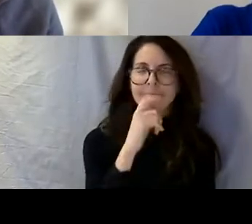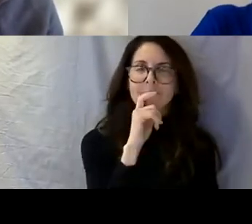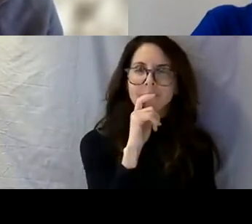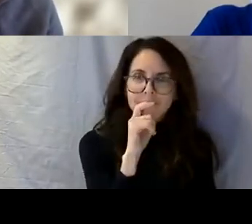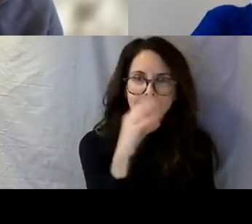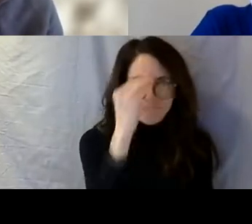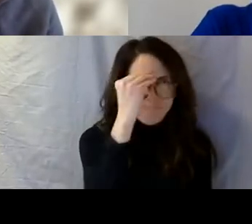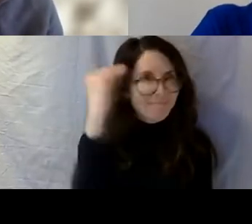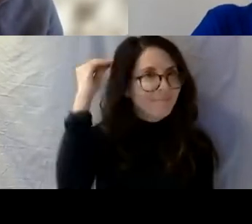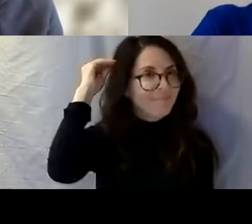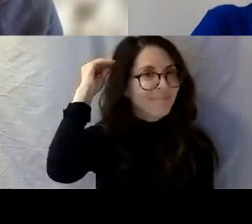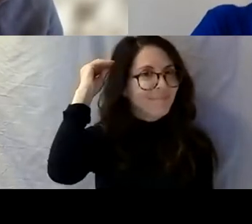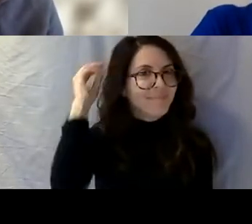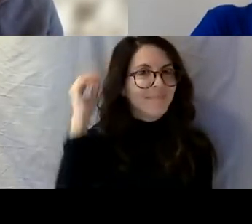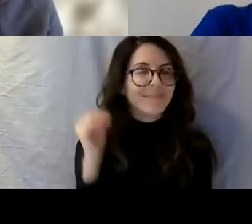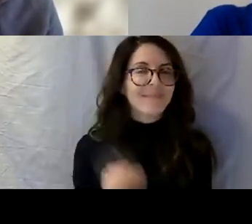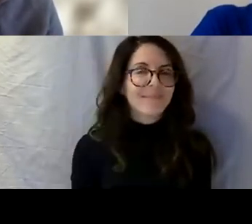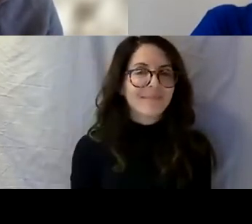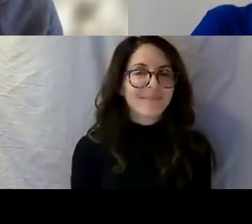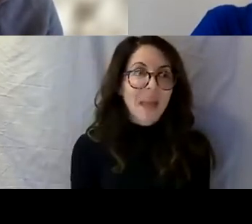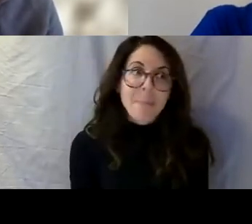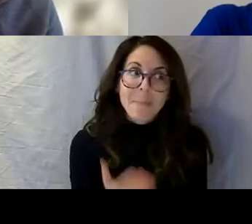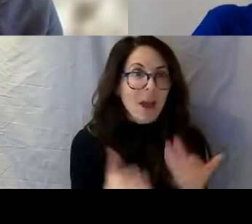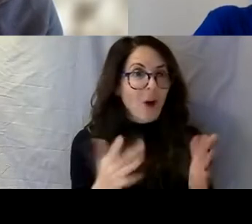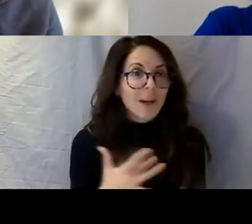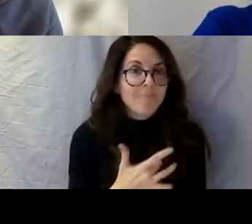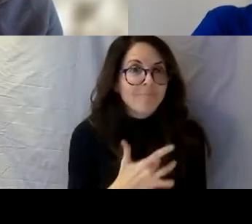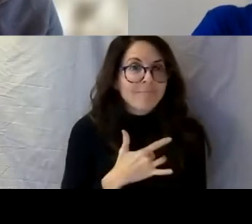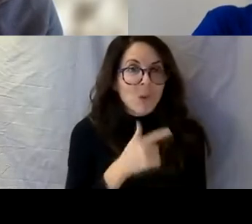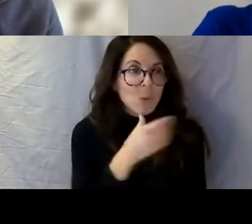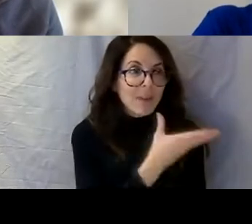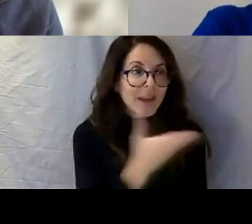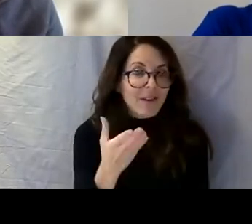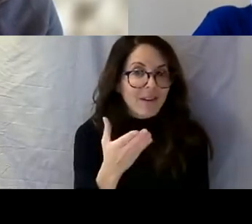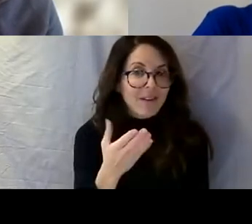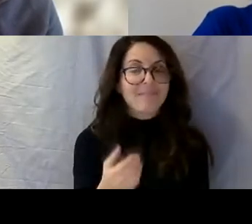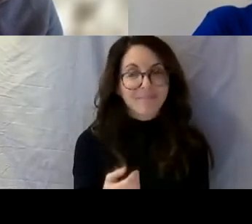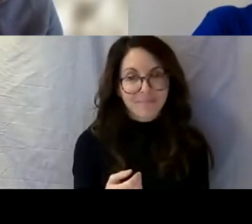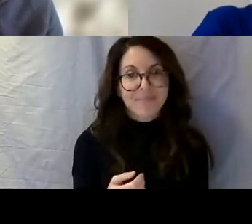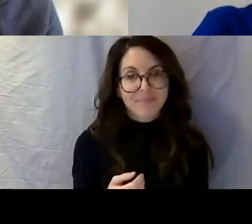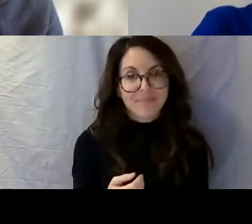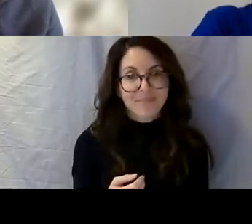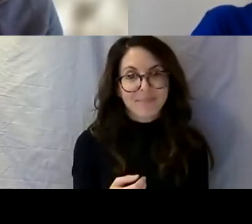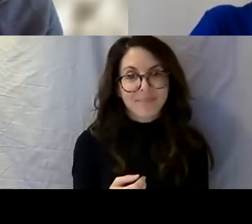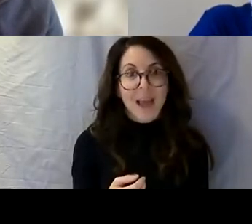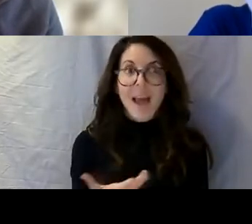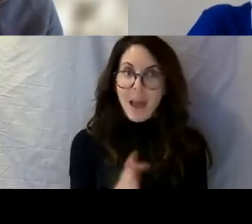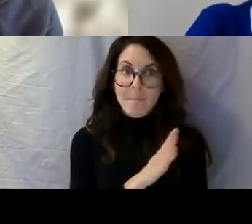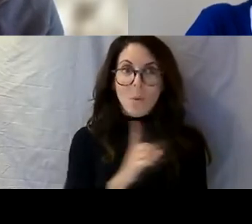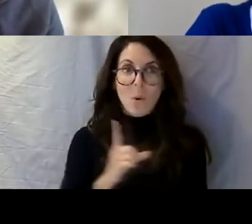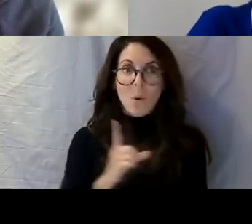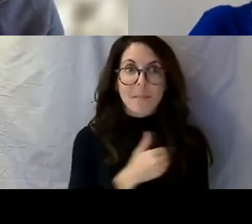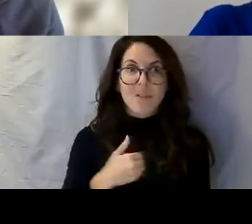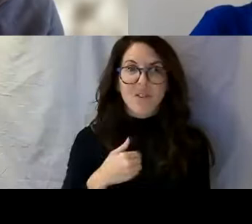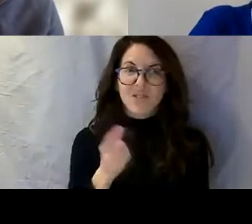it is already part of their heart. And our board members, you are so right. You are so